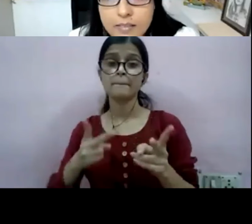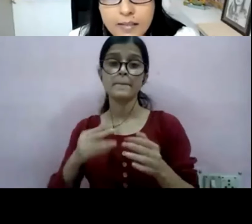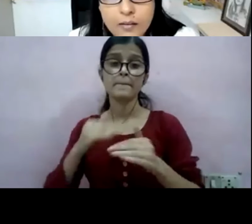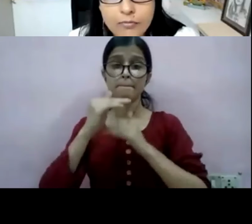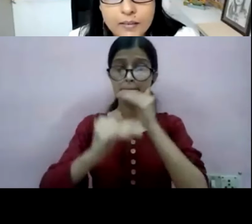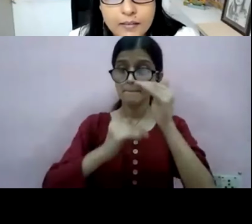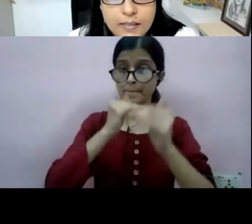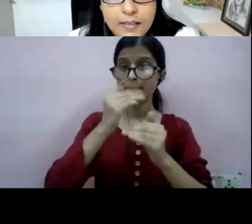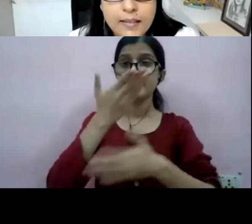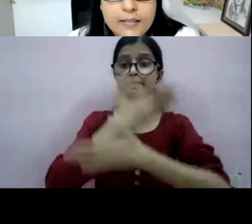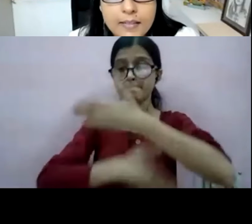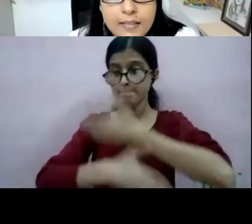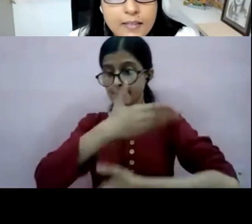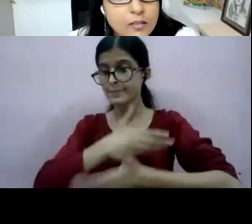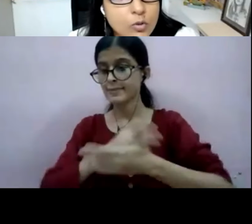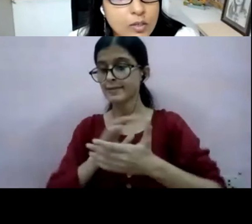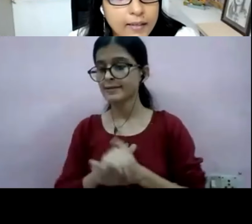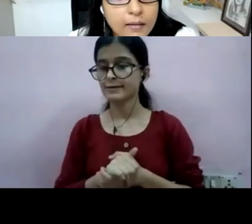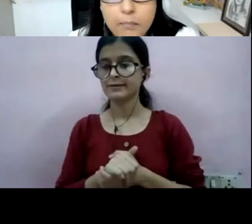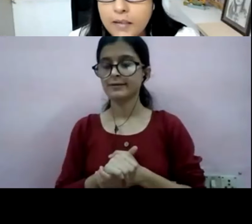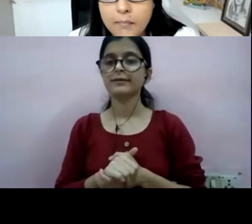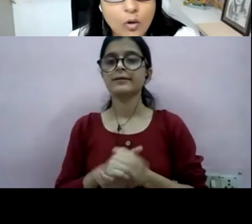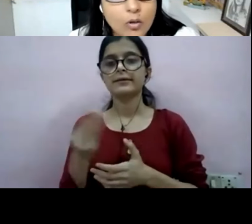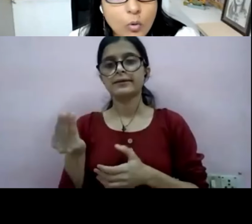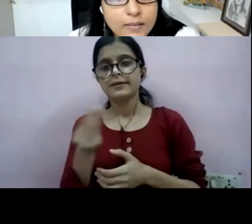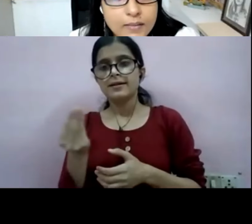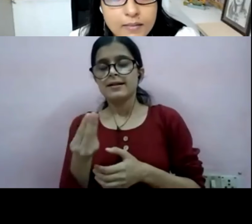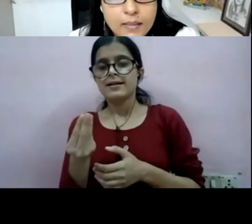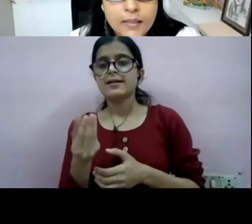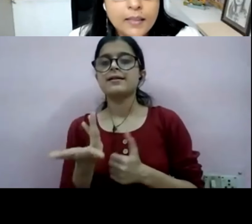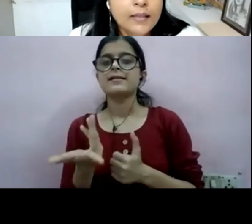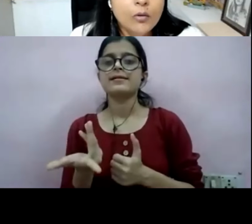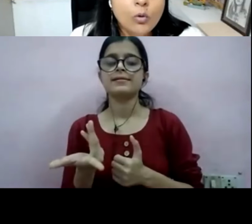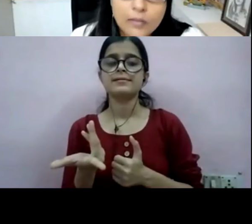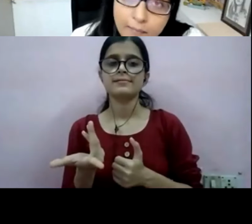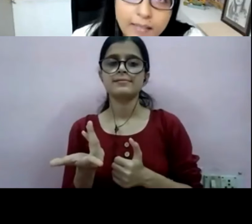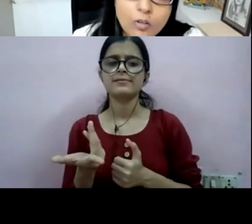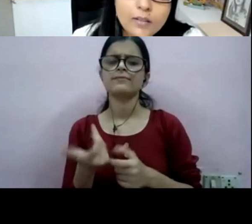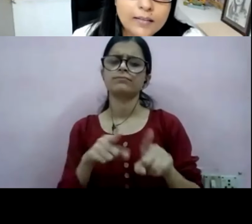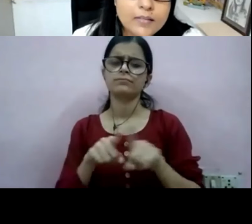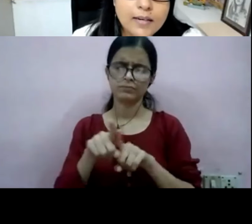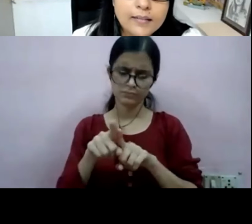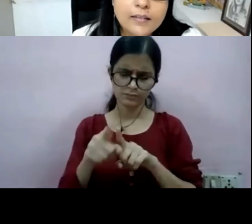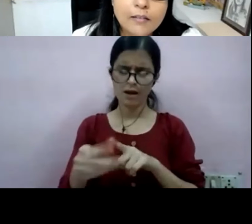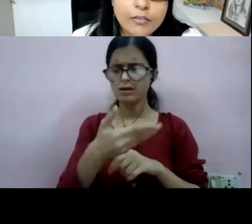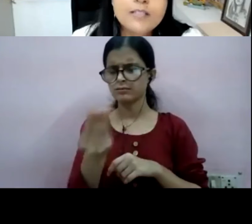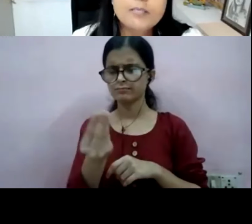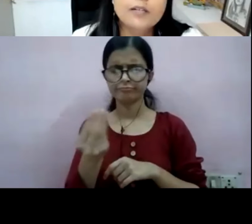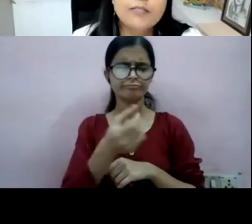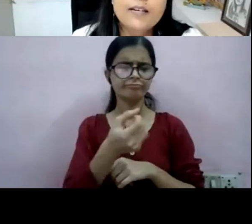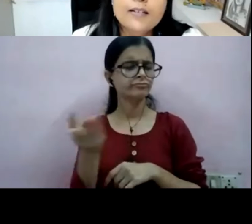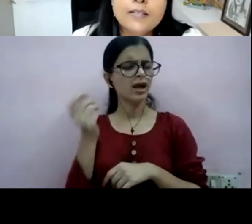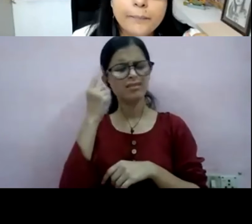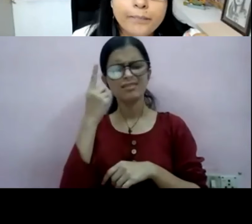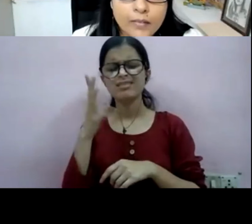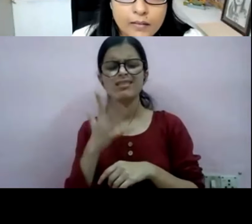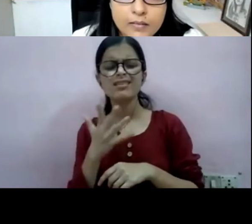too trusting of others and hence easier to trick, bribe, or coerce, and may not understand the difference